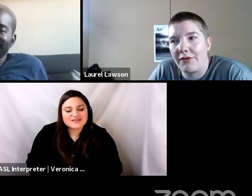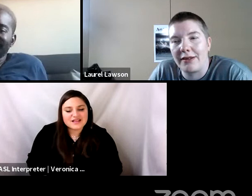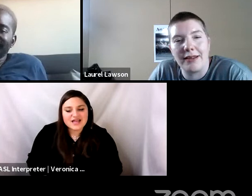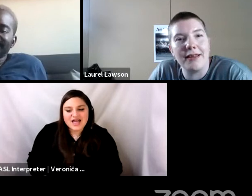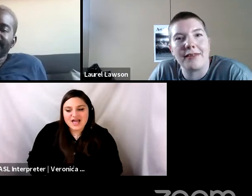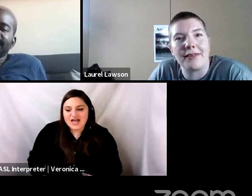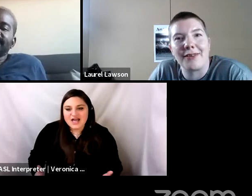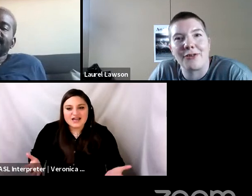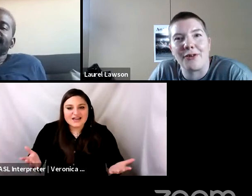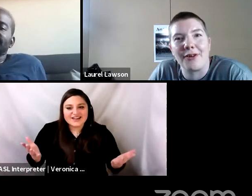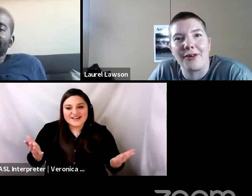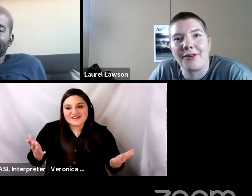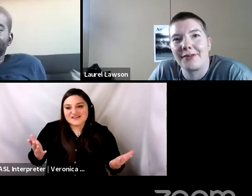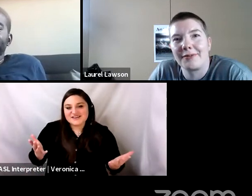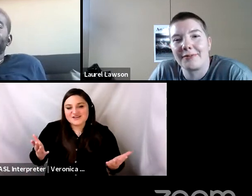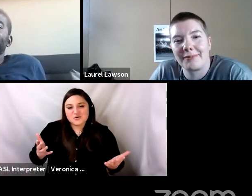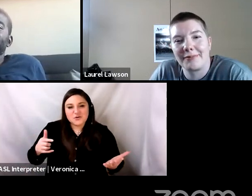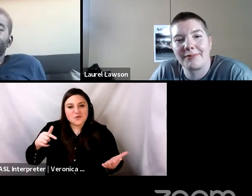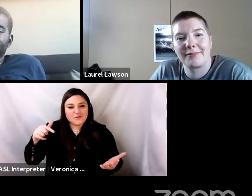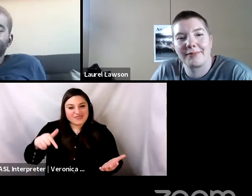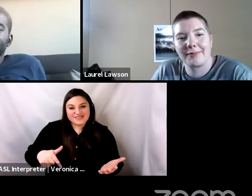has or even needs an answer.